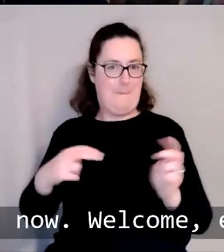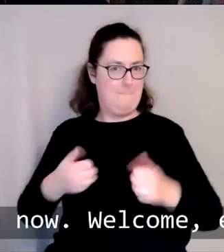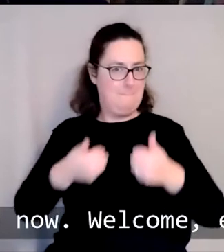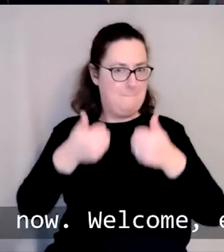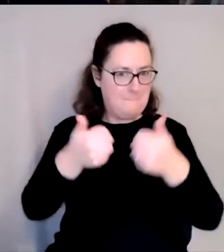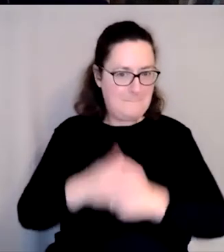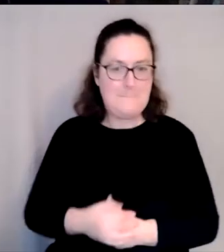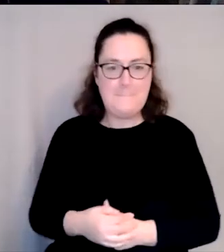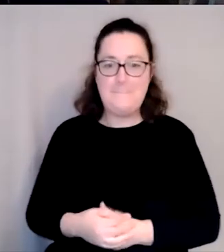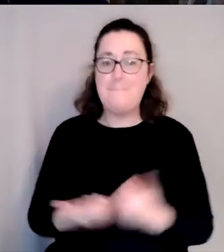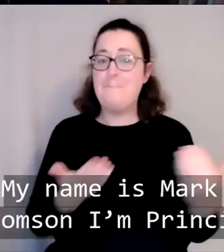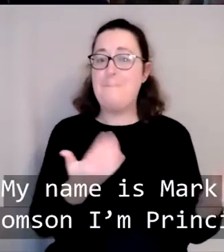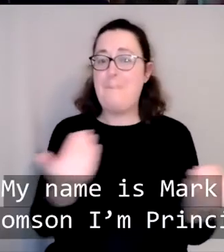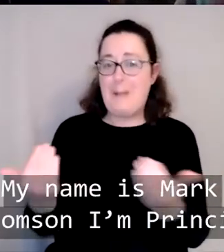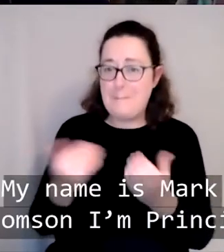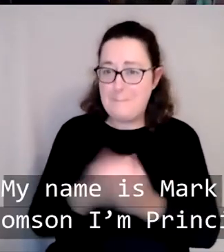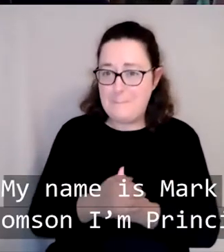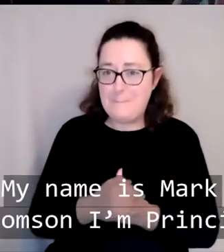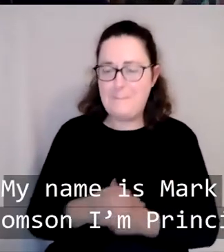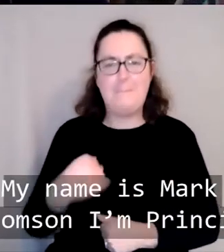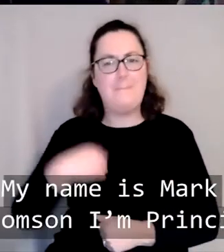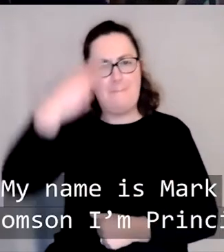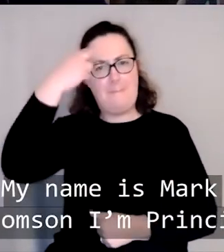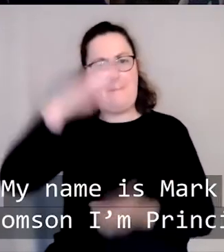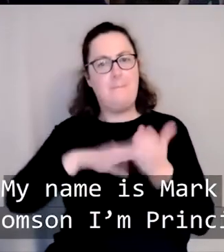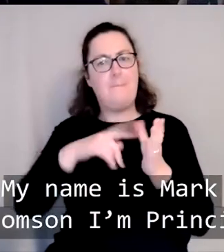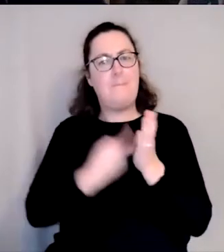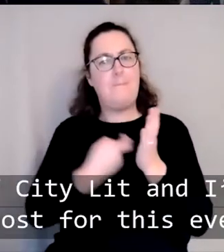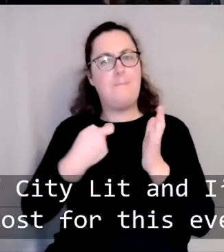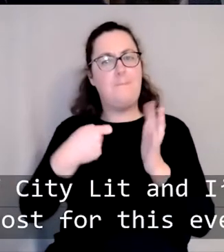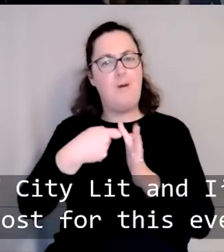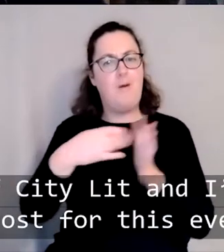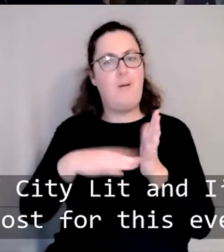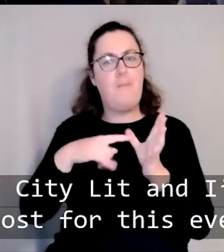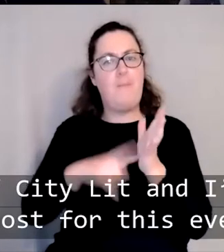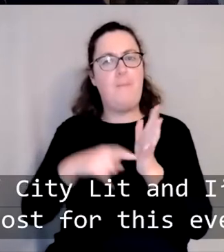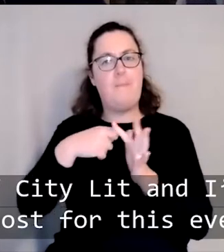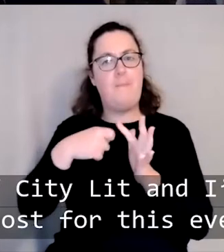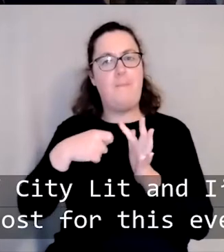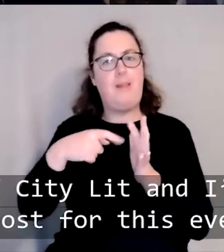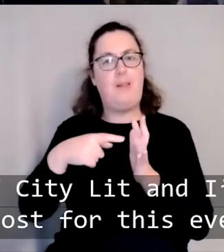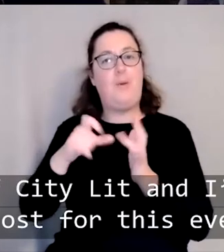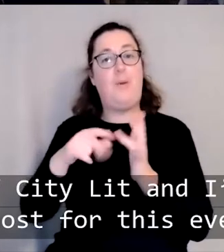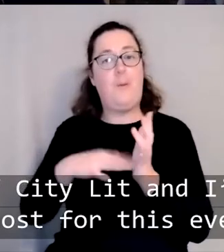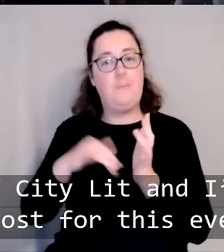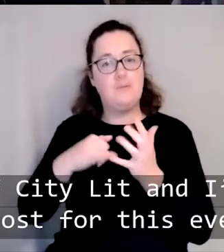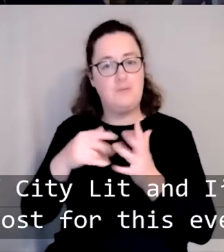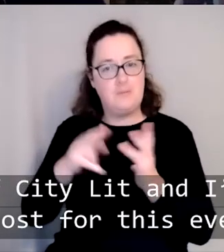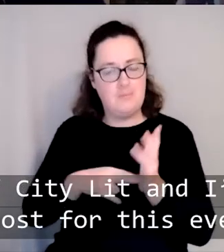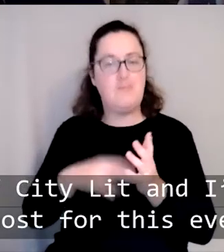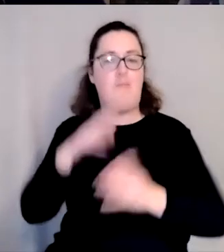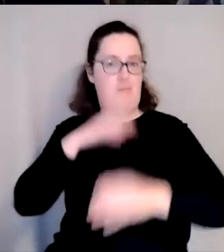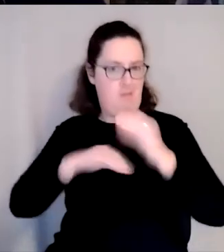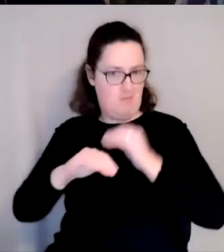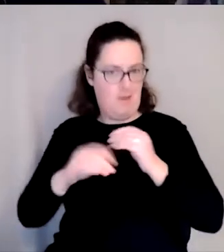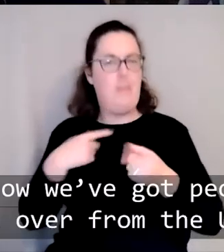Welcome everybody. My name is Mark Malcomson. I'm principal of CityLit and I'm your host for this